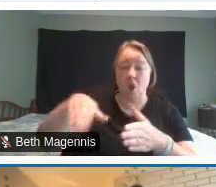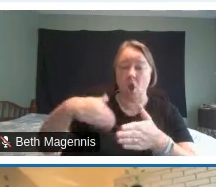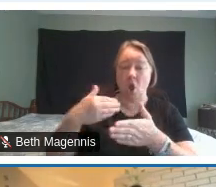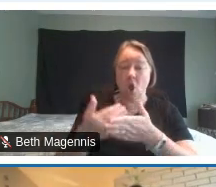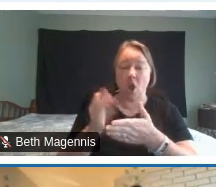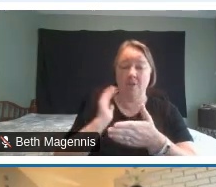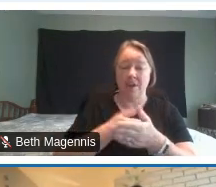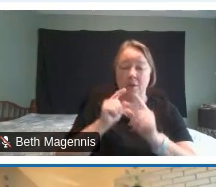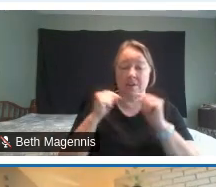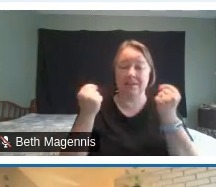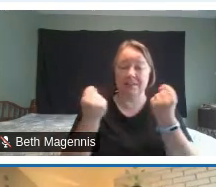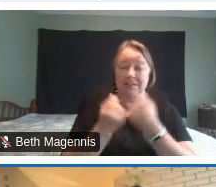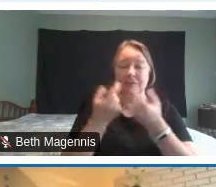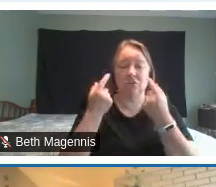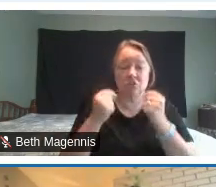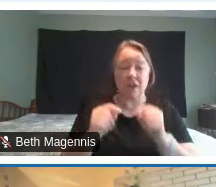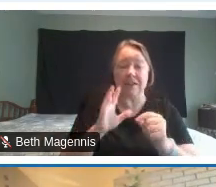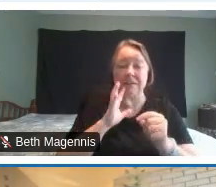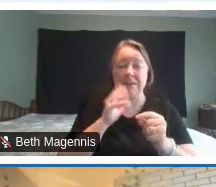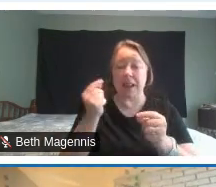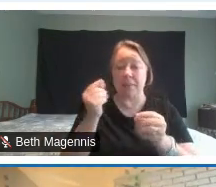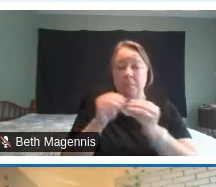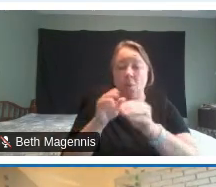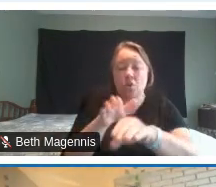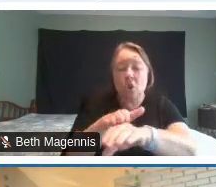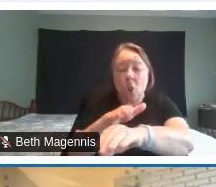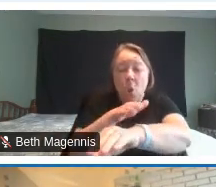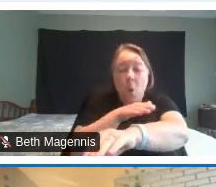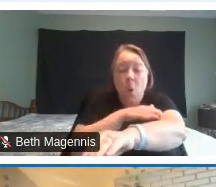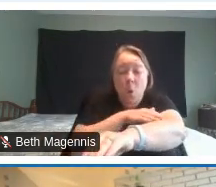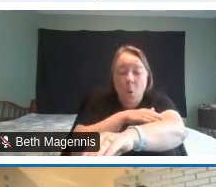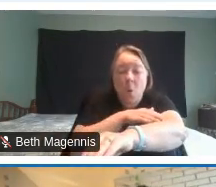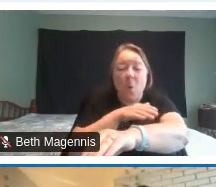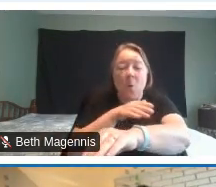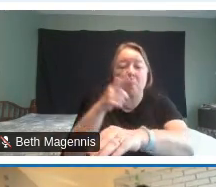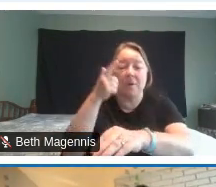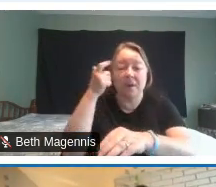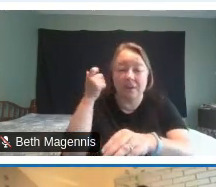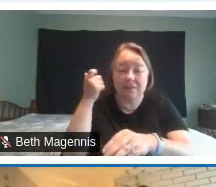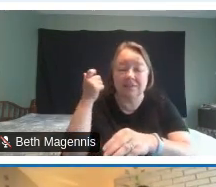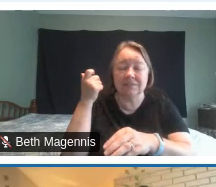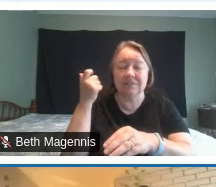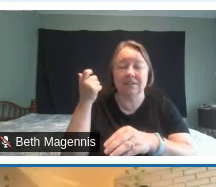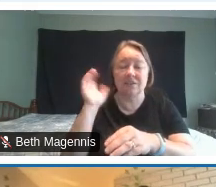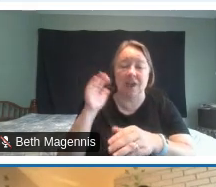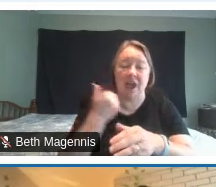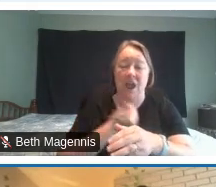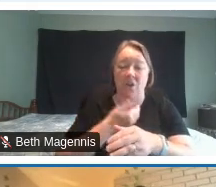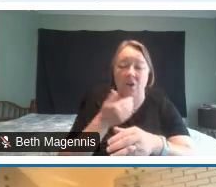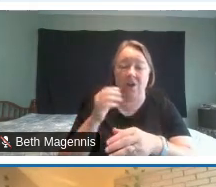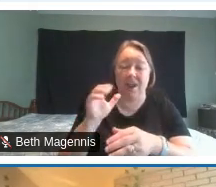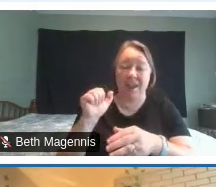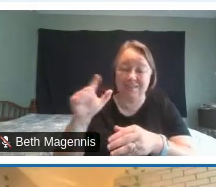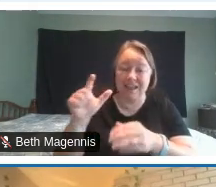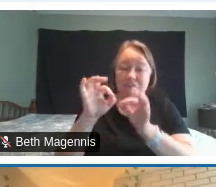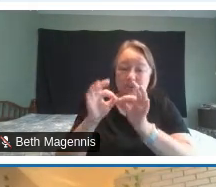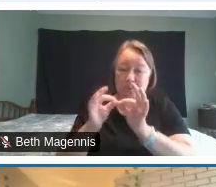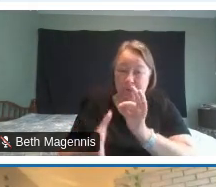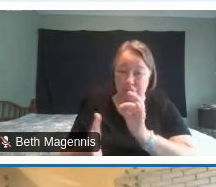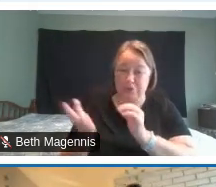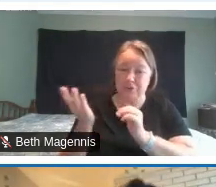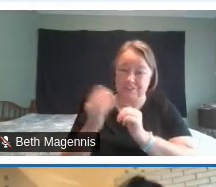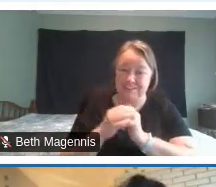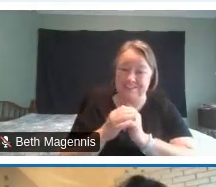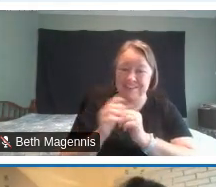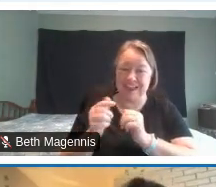here to try to speak a little bit slowly because of our ASL interpreters.